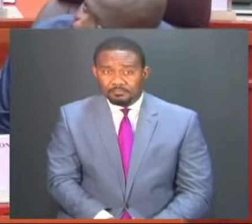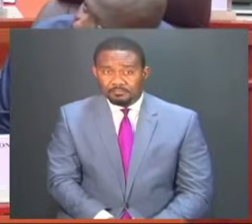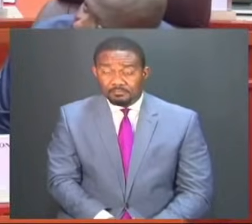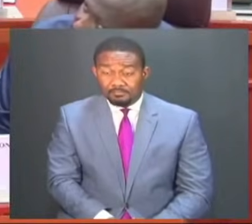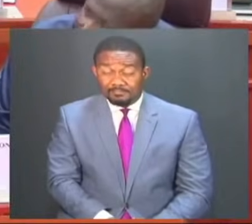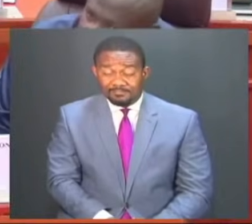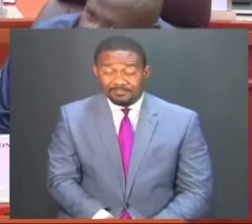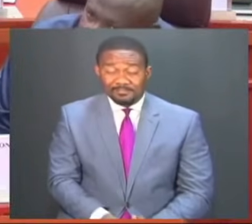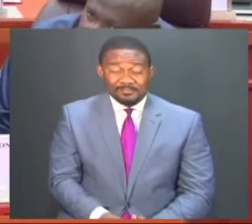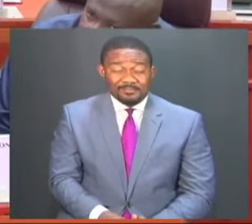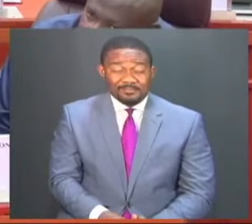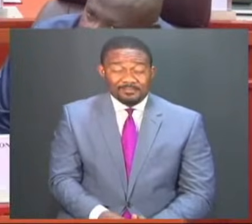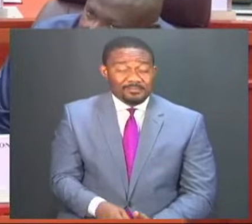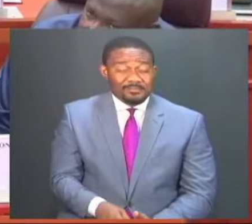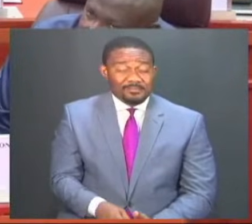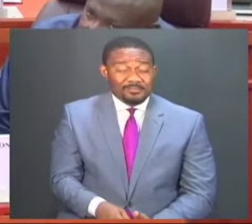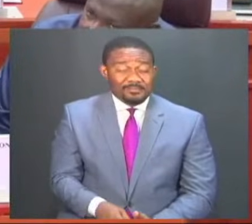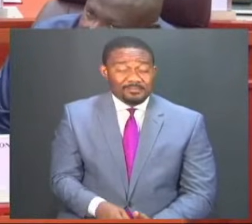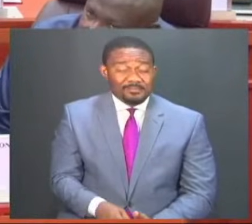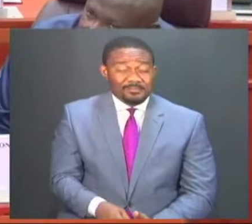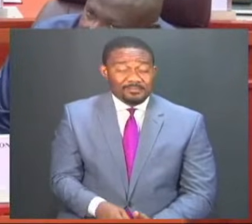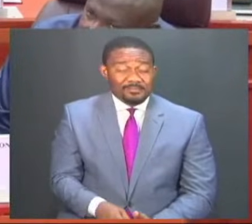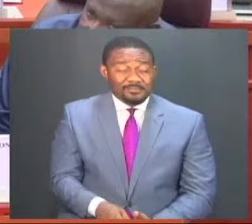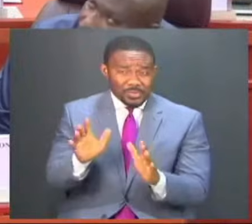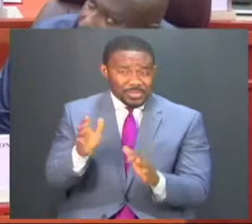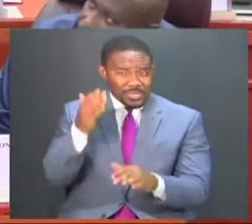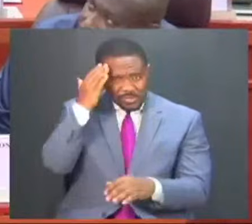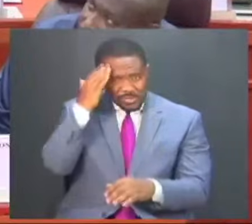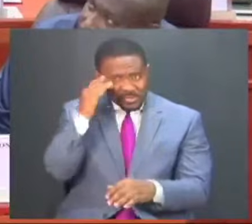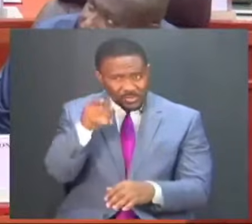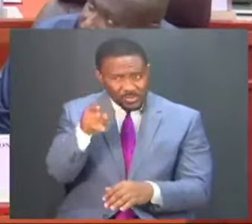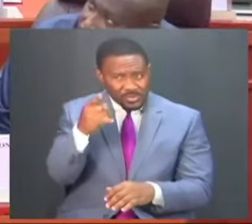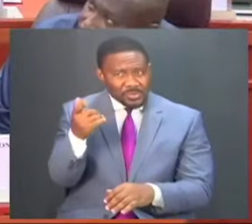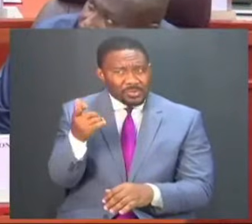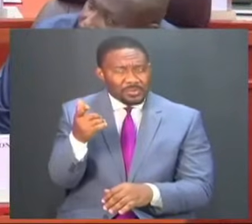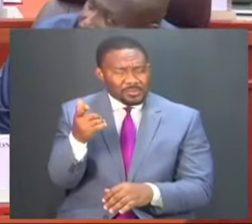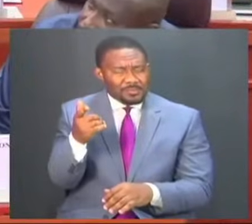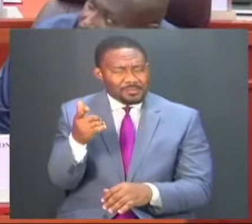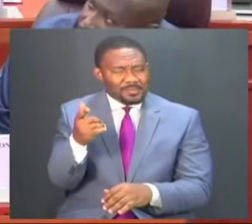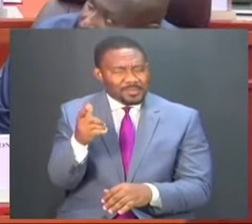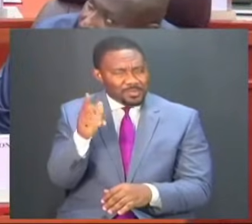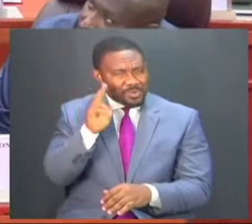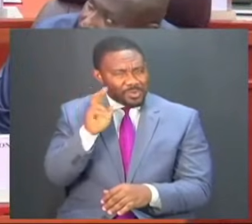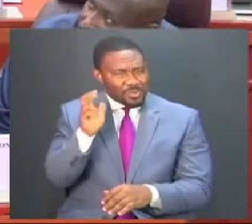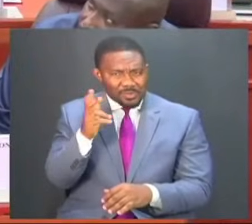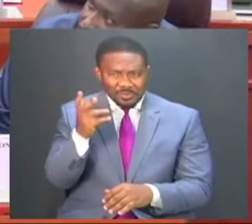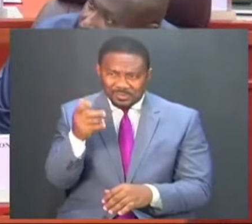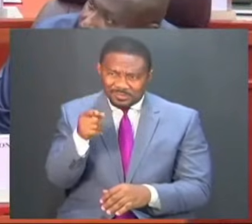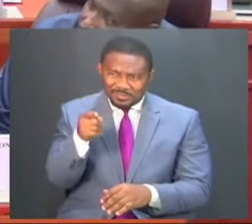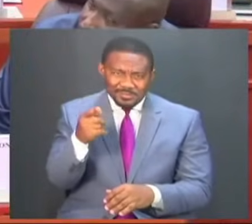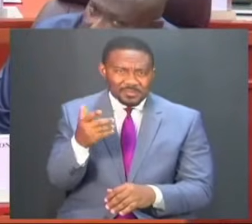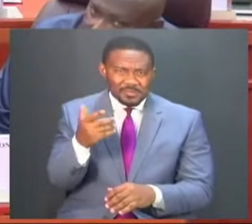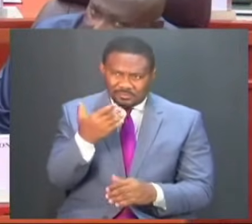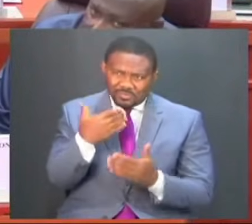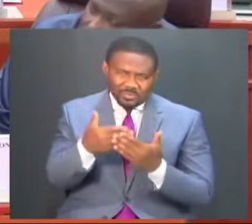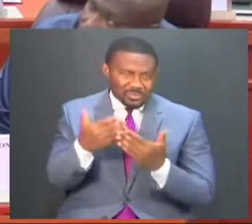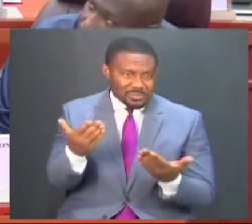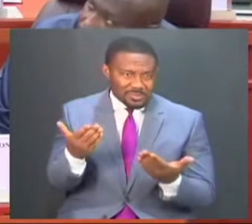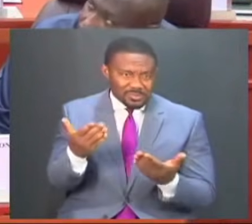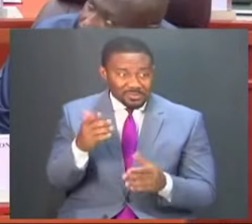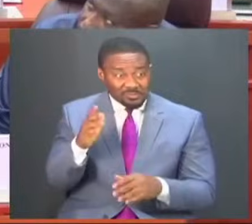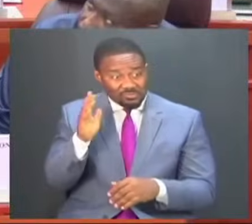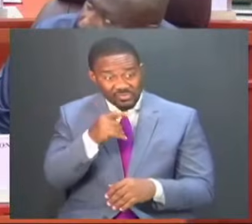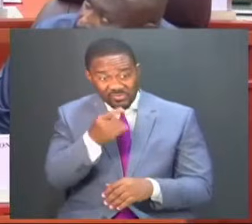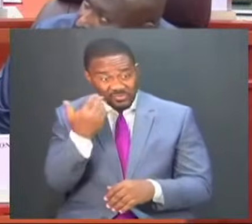Yusuf is a listening minister. Convey this to your boss. He was a former leader in this house. We know him. He's also a